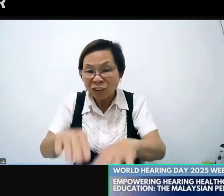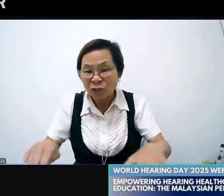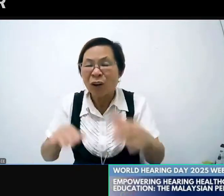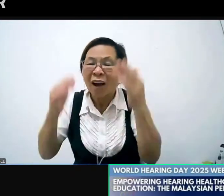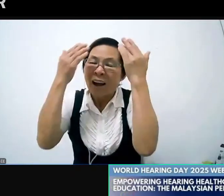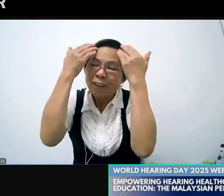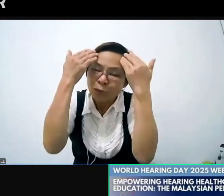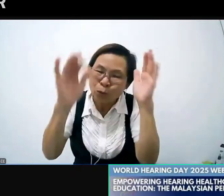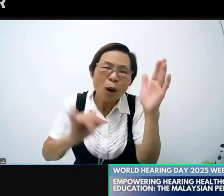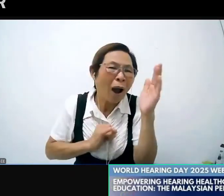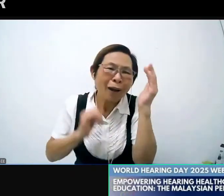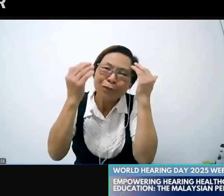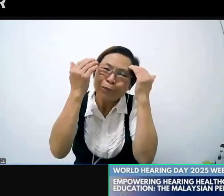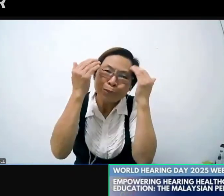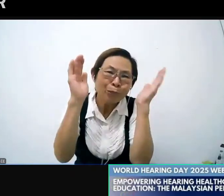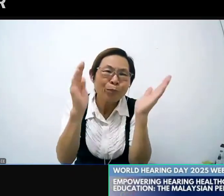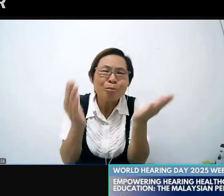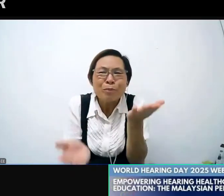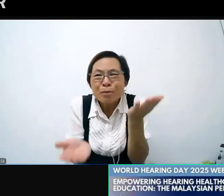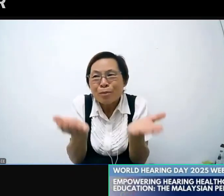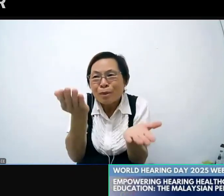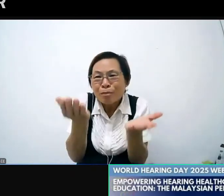know.